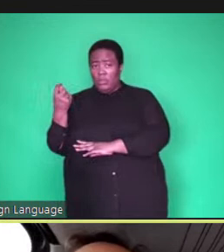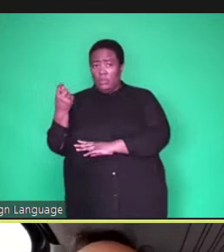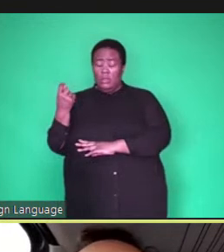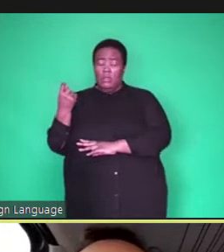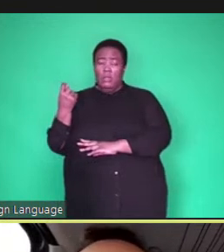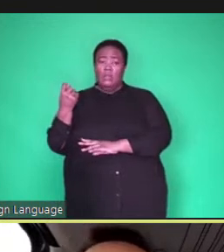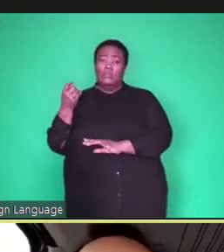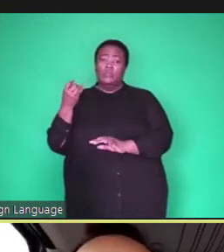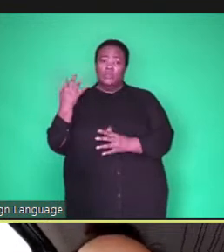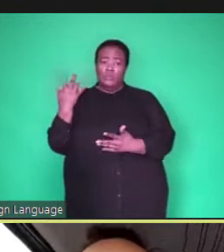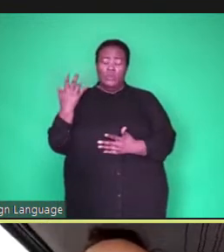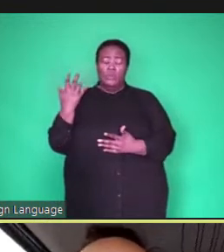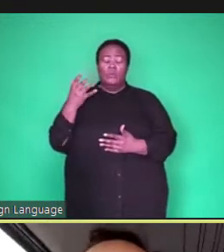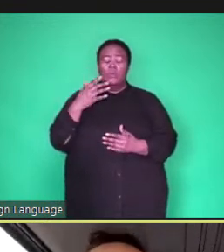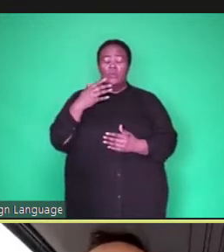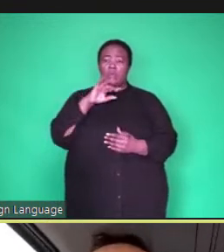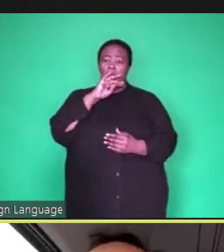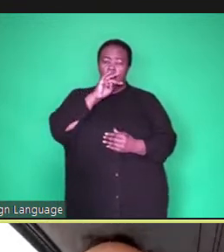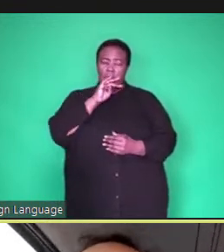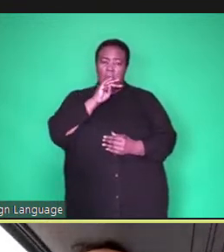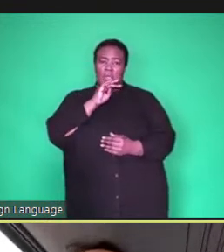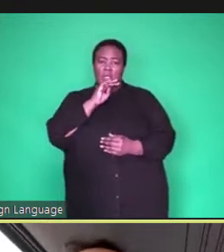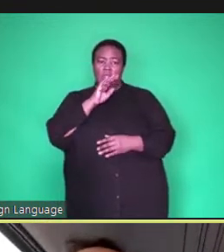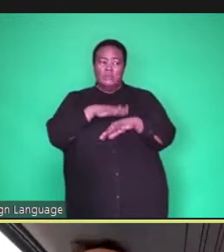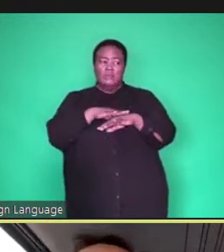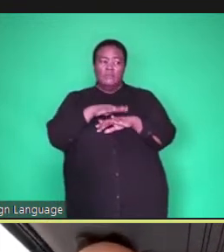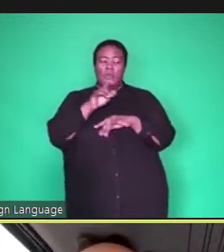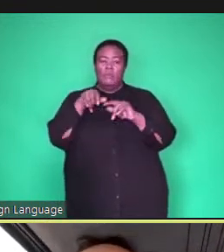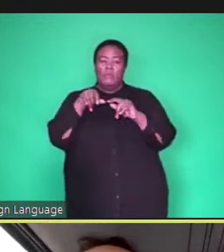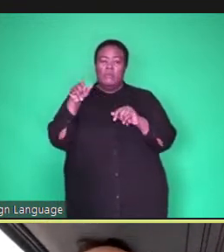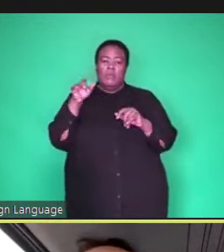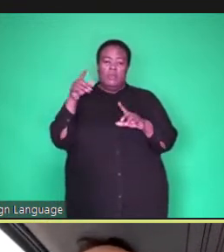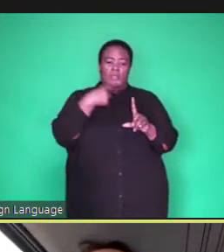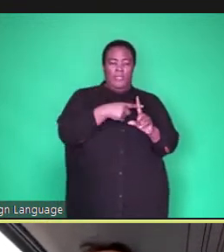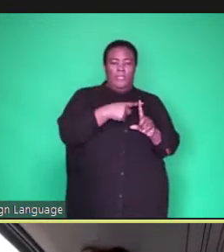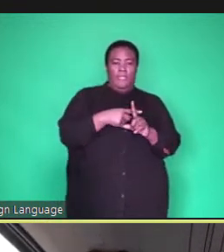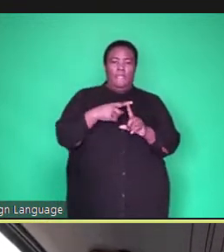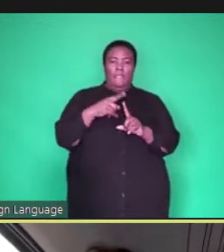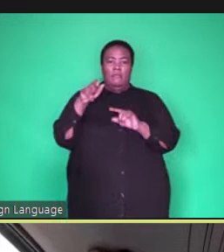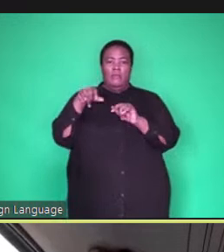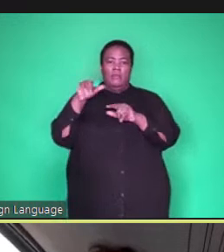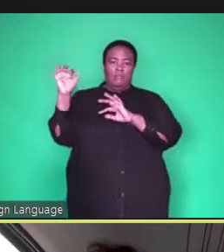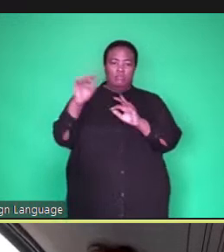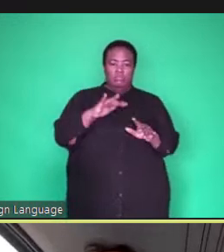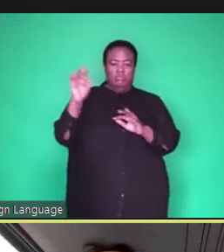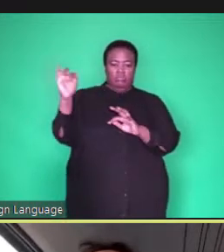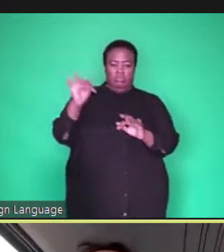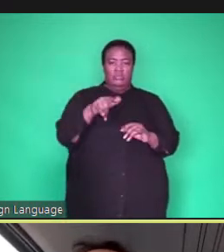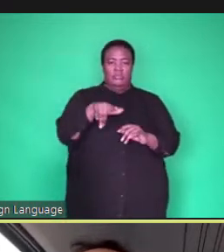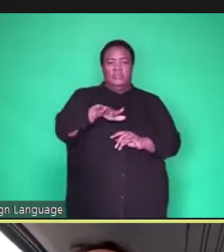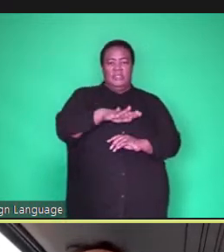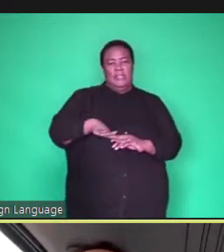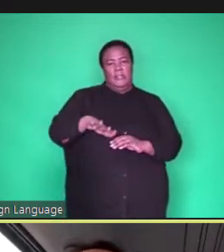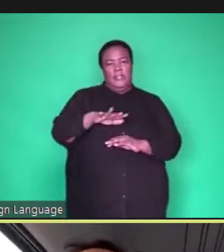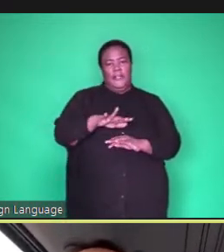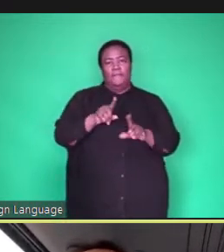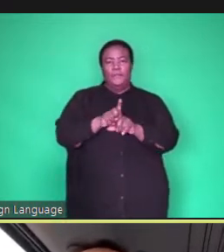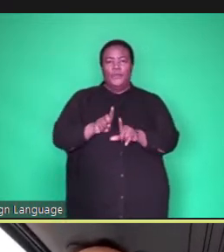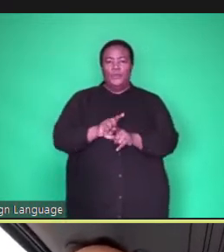it leads to a positive effect on urbanization. And there's also